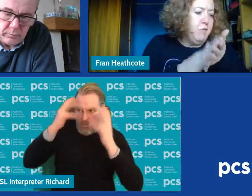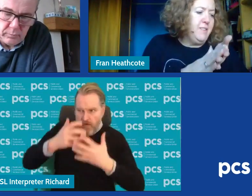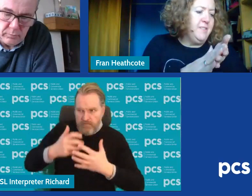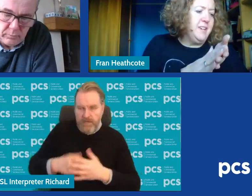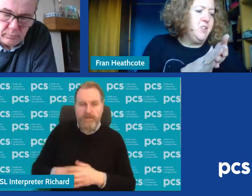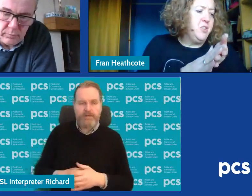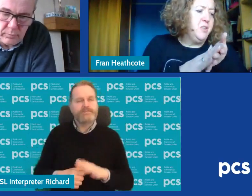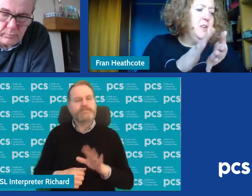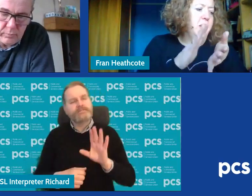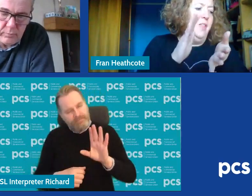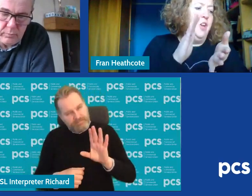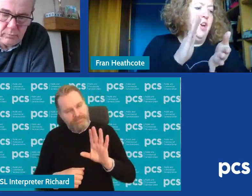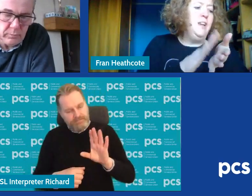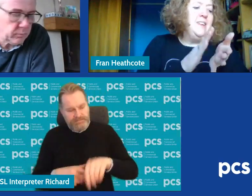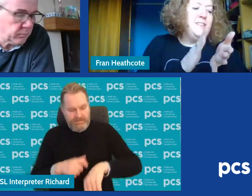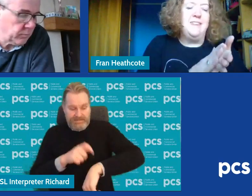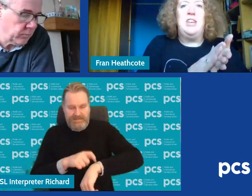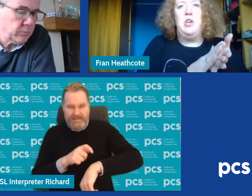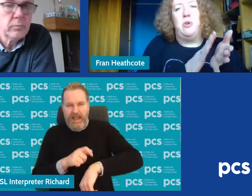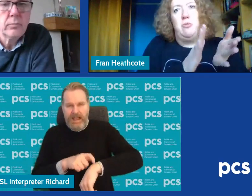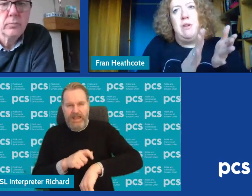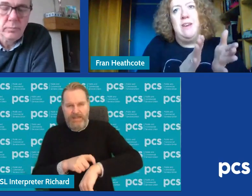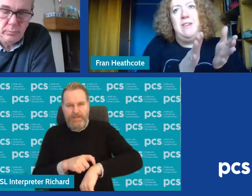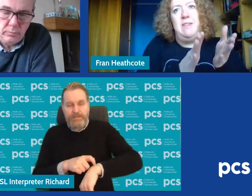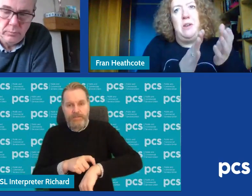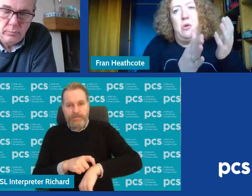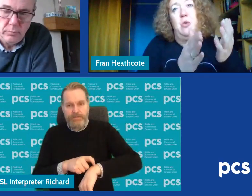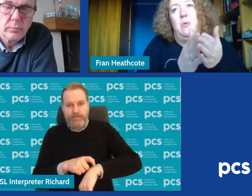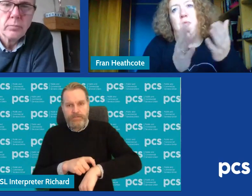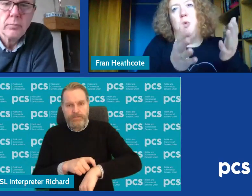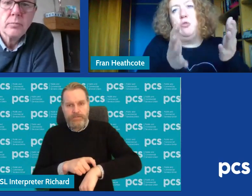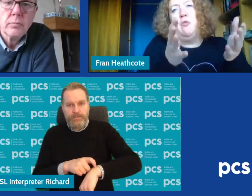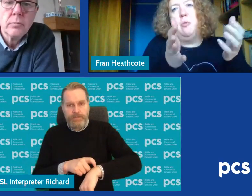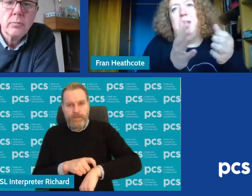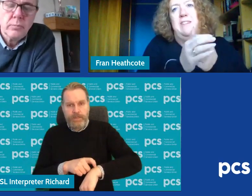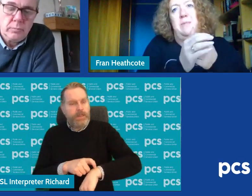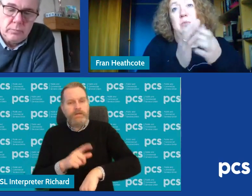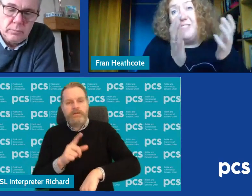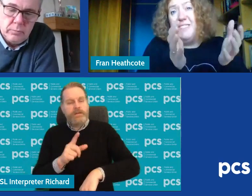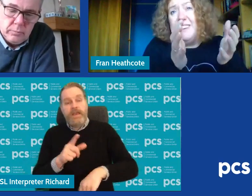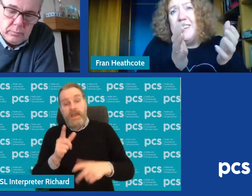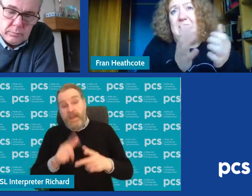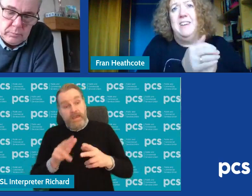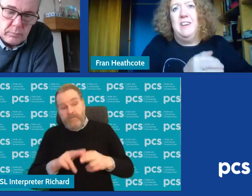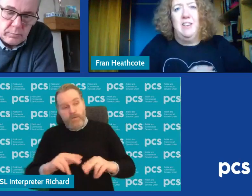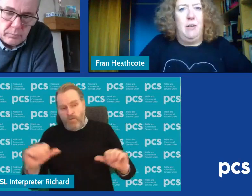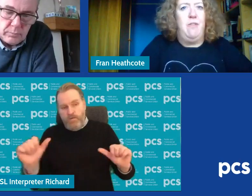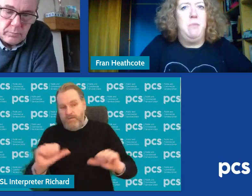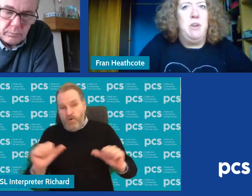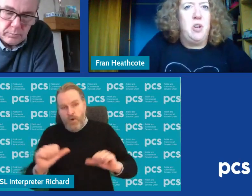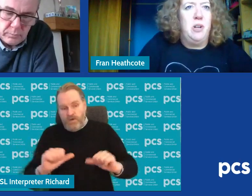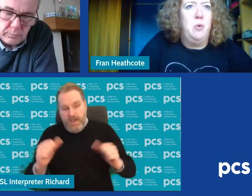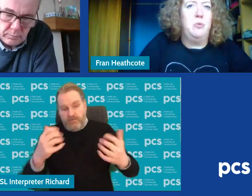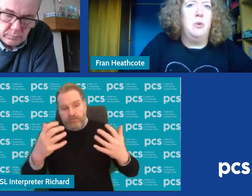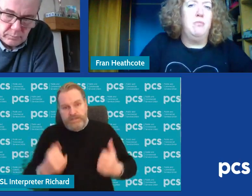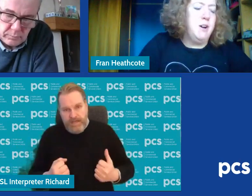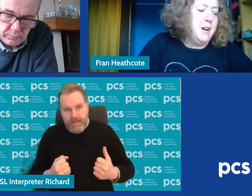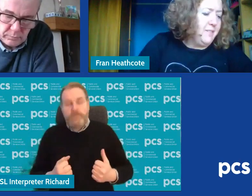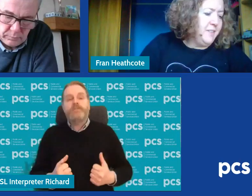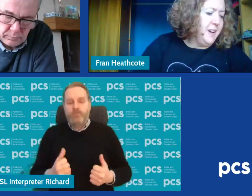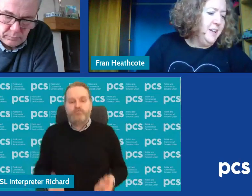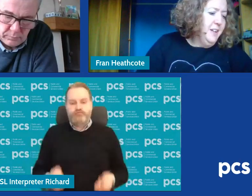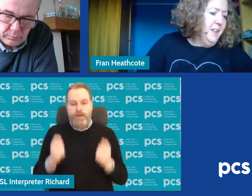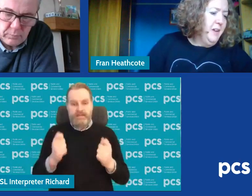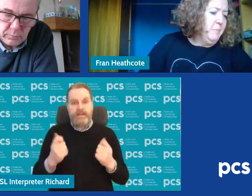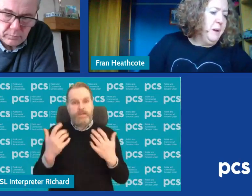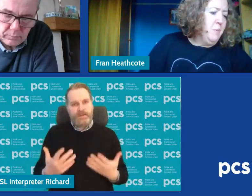in his presentation, the earliest date you could order a replacement was today. So if they've been trying to order one prior